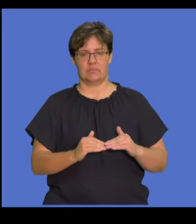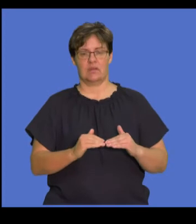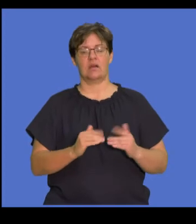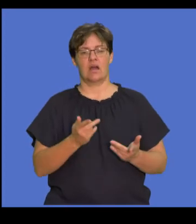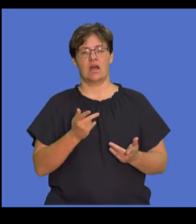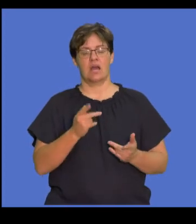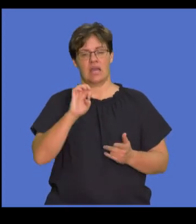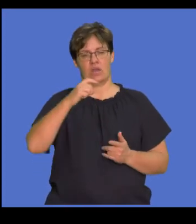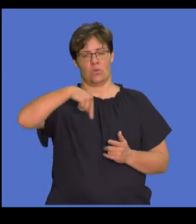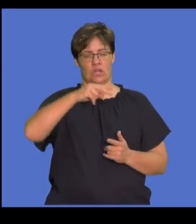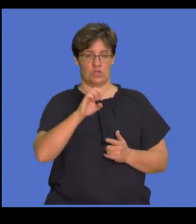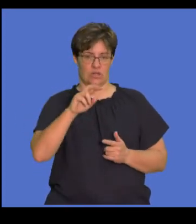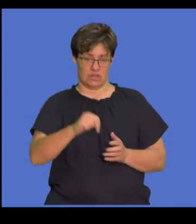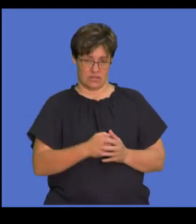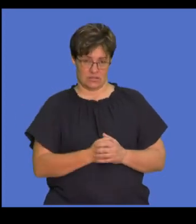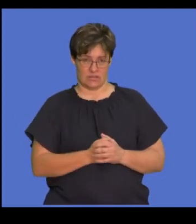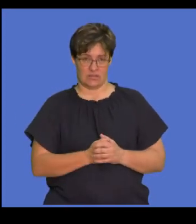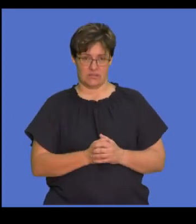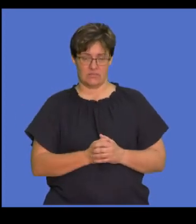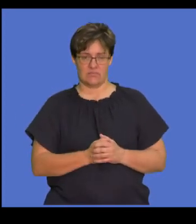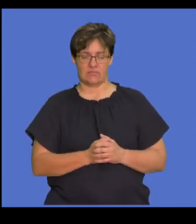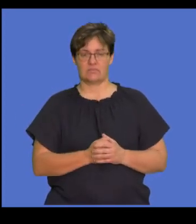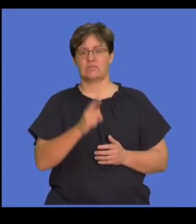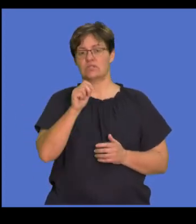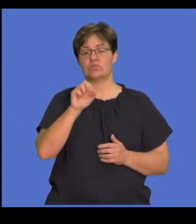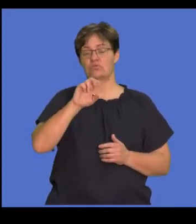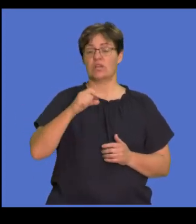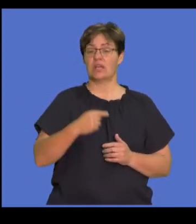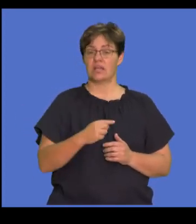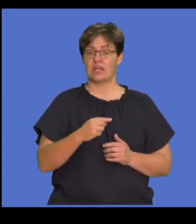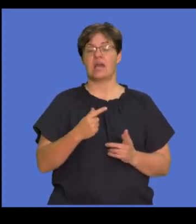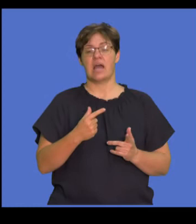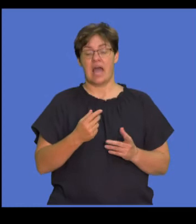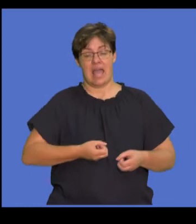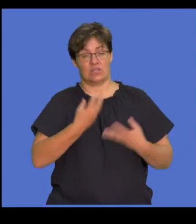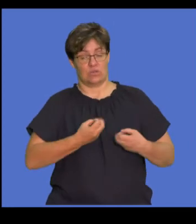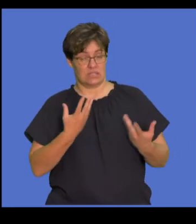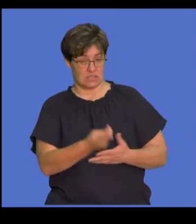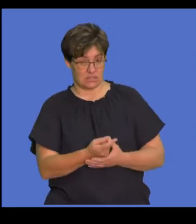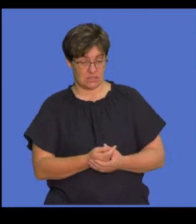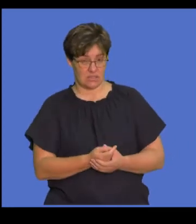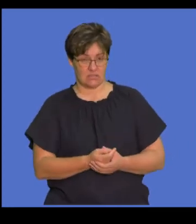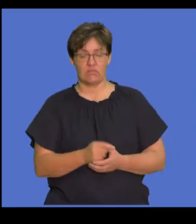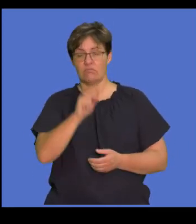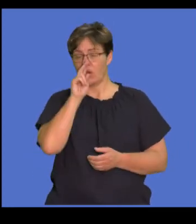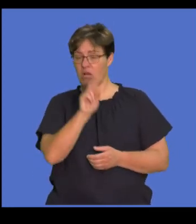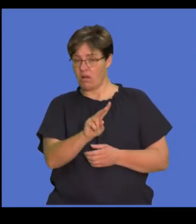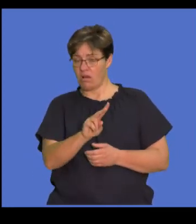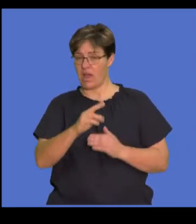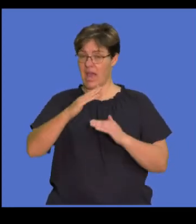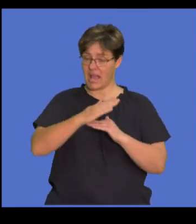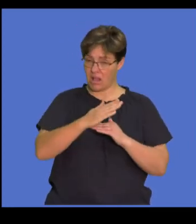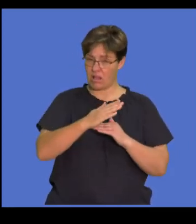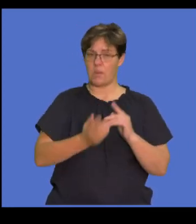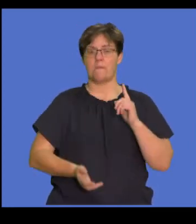equations. Now, to evaluate trig expressions, right? If you are given the angle, you find the